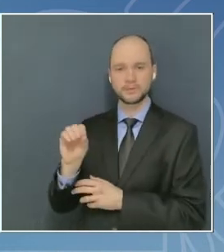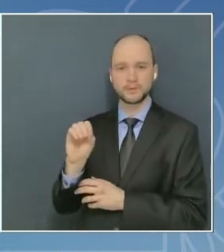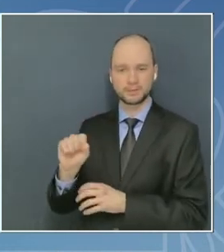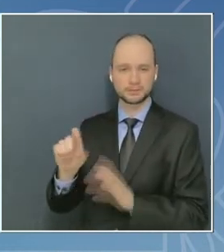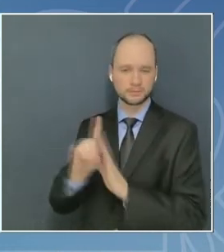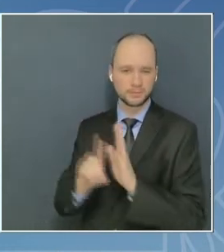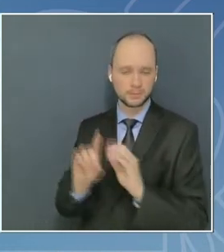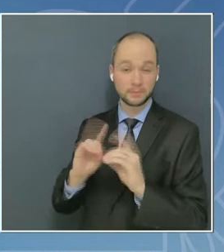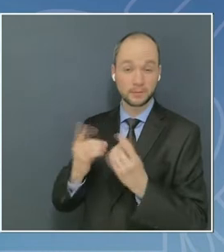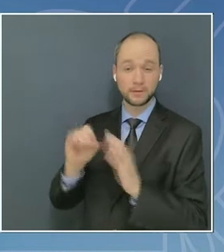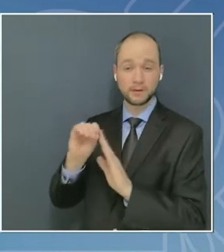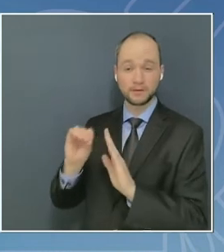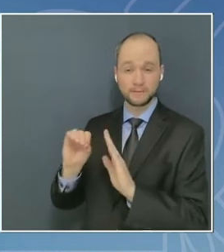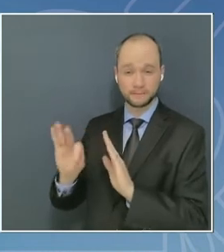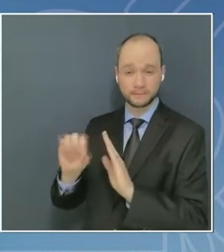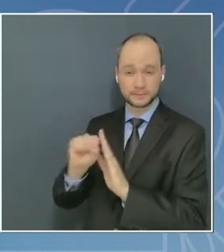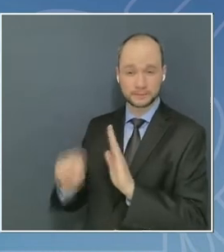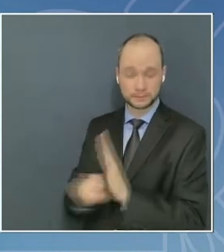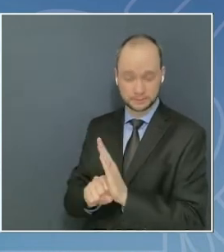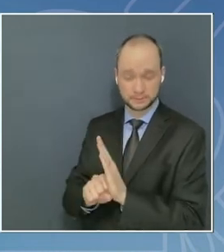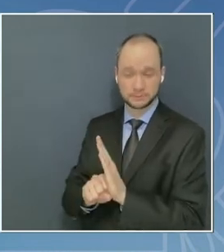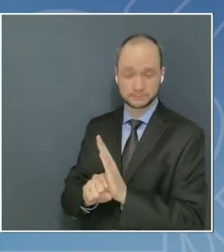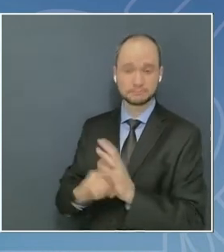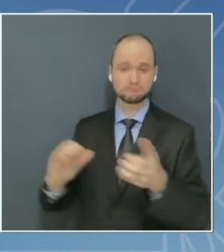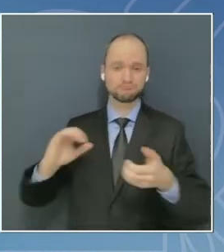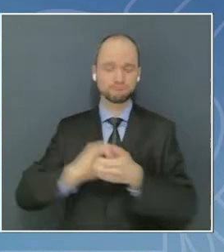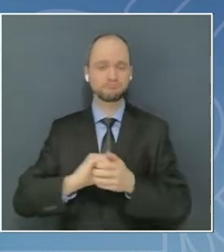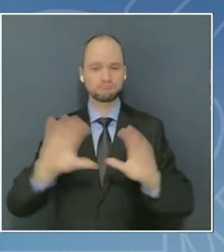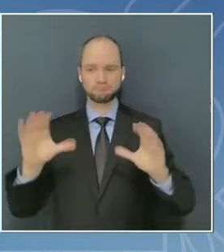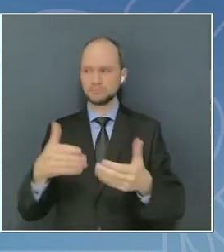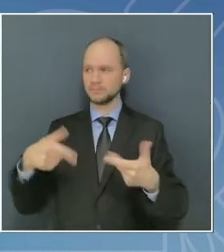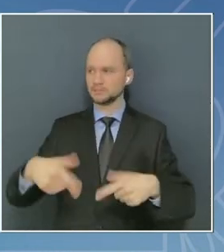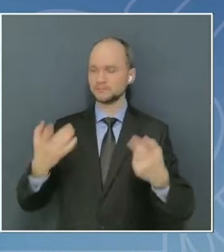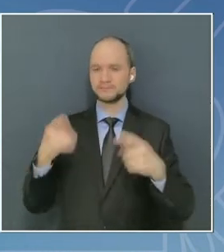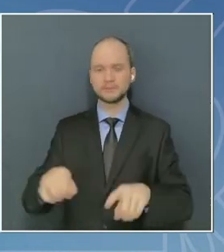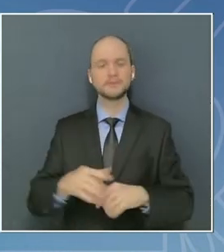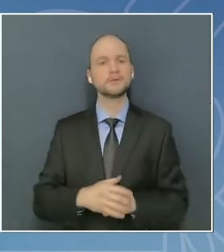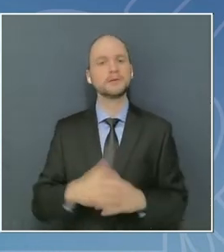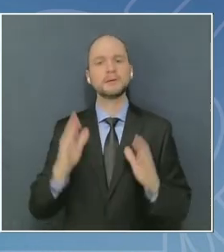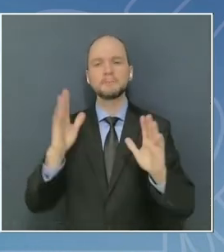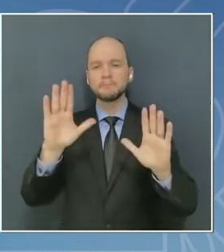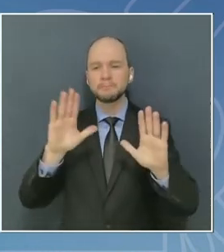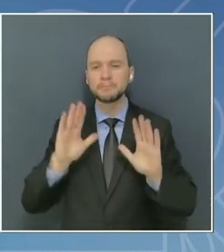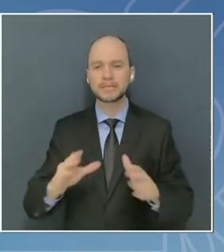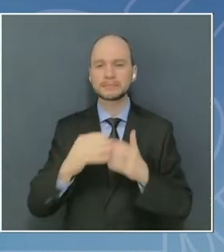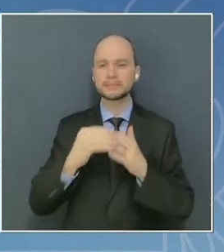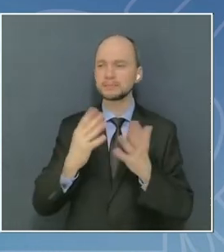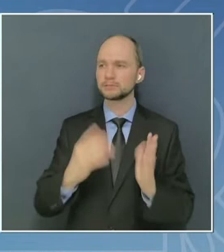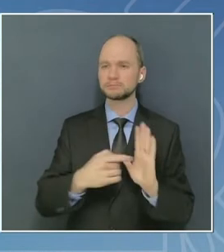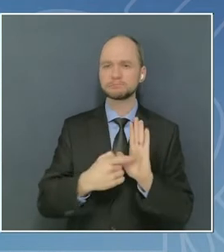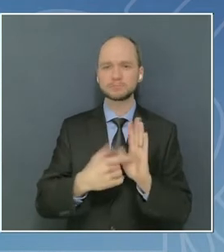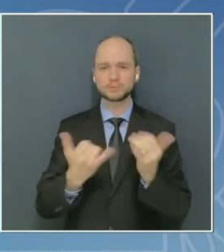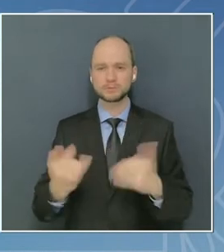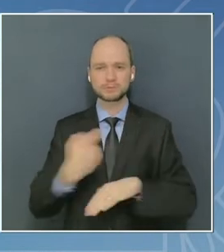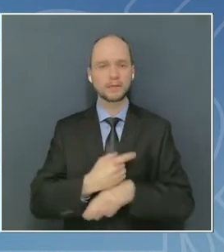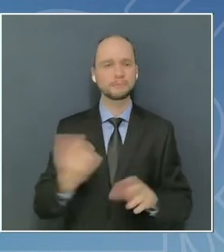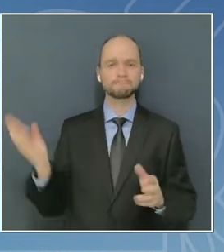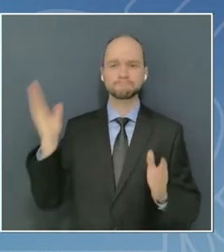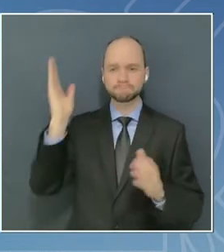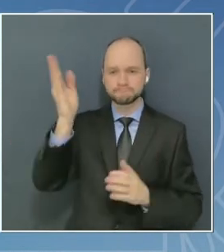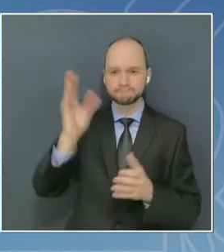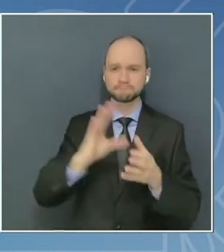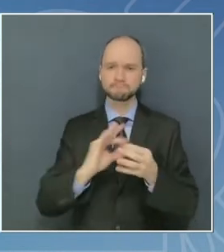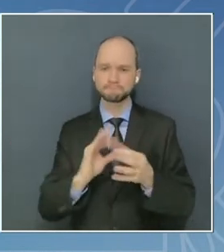of Southeast Asian Americans. We have an incredible lineup today with remarkable leaders who represent our vibrant Southeast Asian diaspora